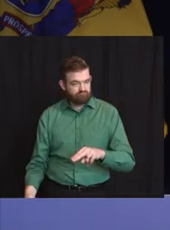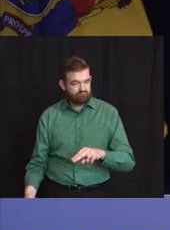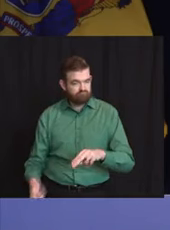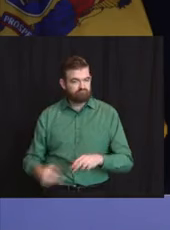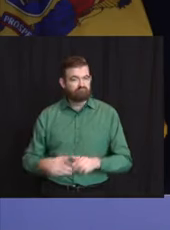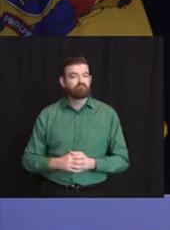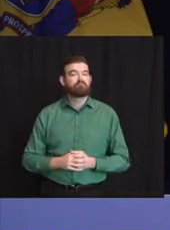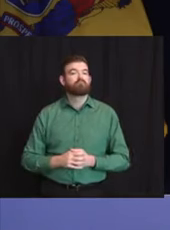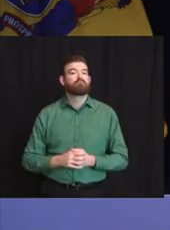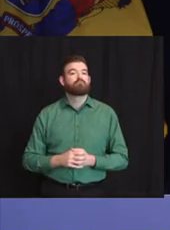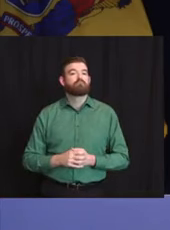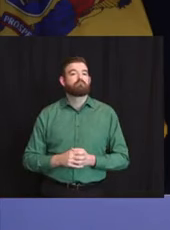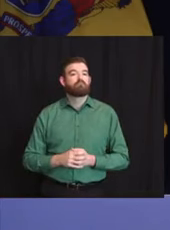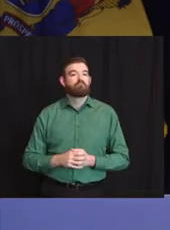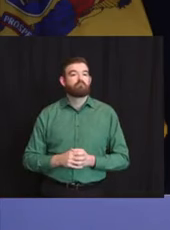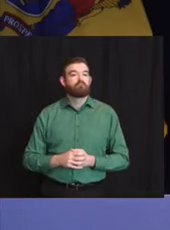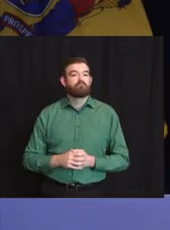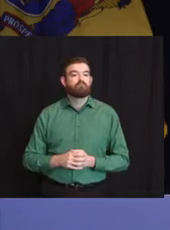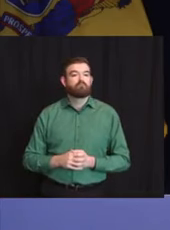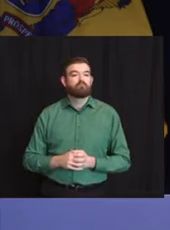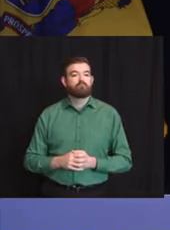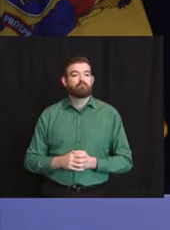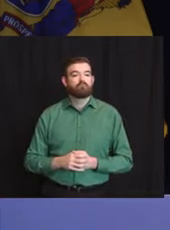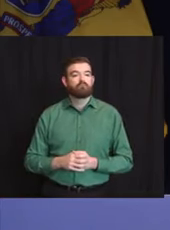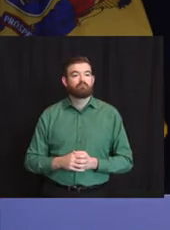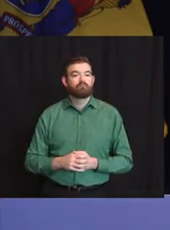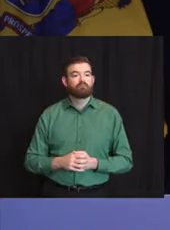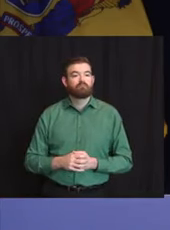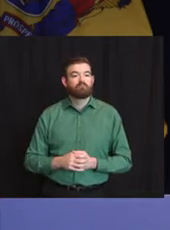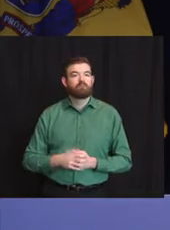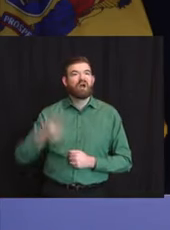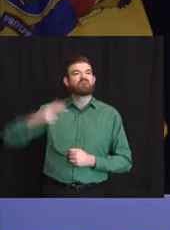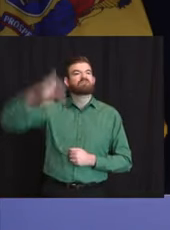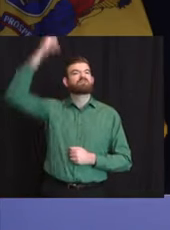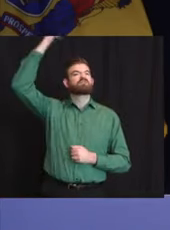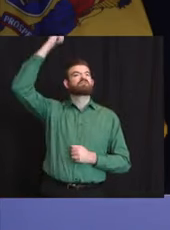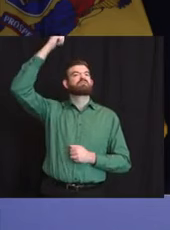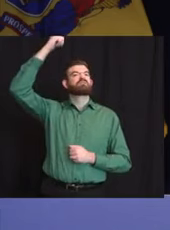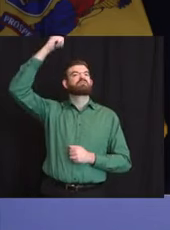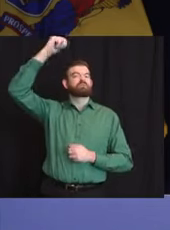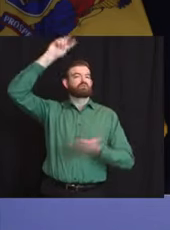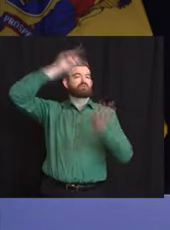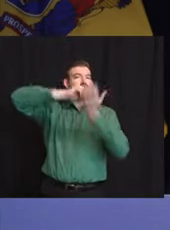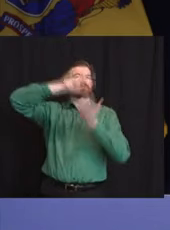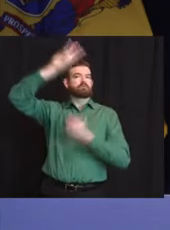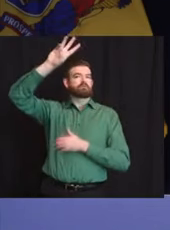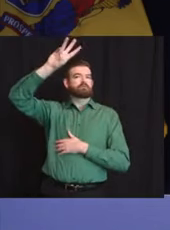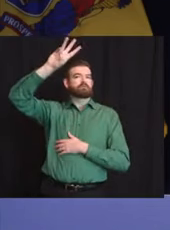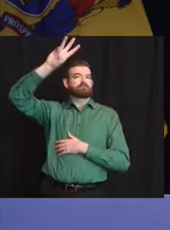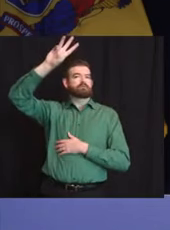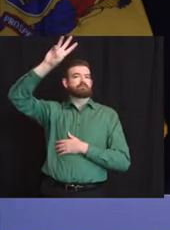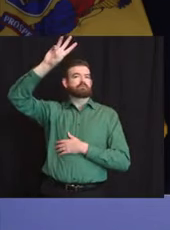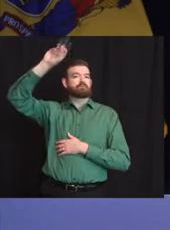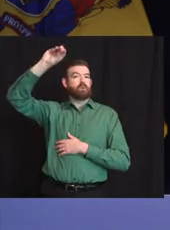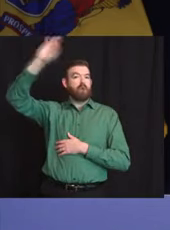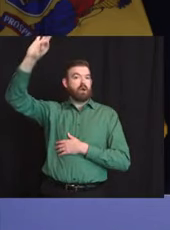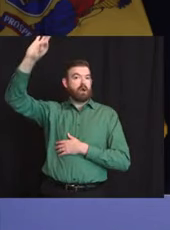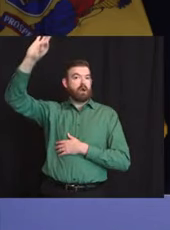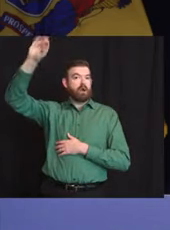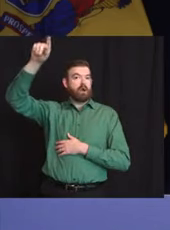2,069 on April 13th. The number of COVID-19 positive patients and persons under investigation